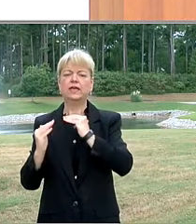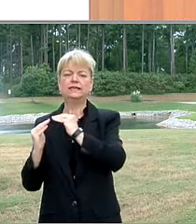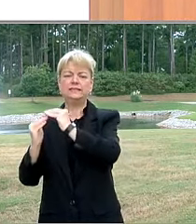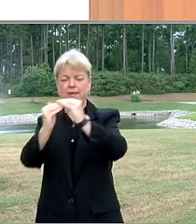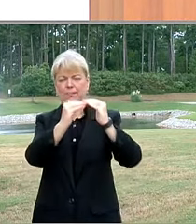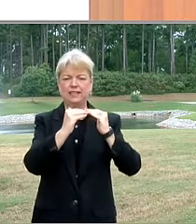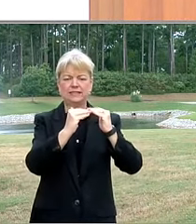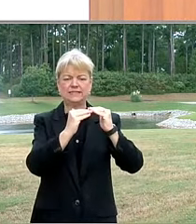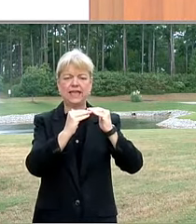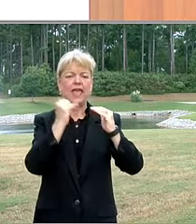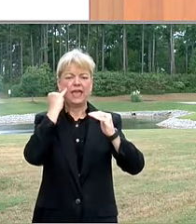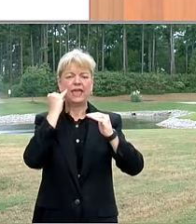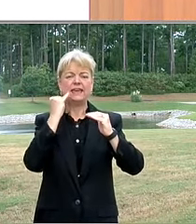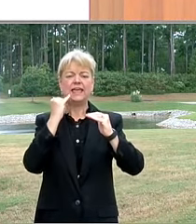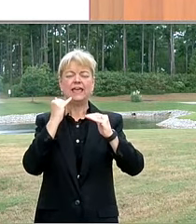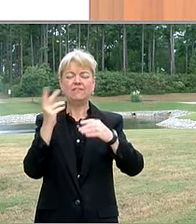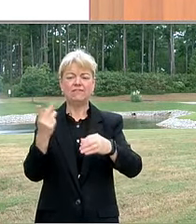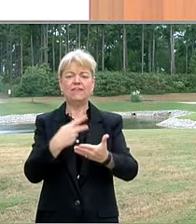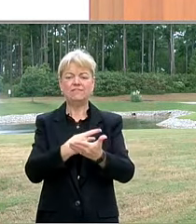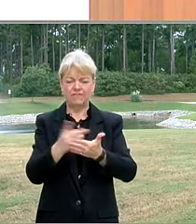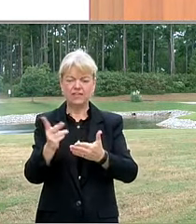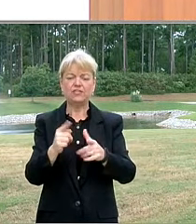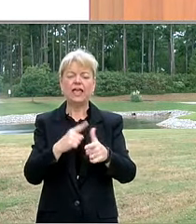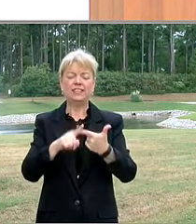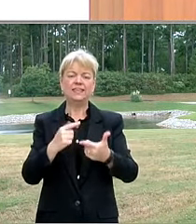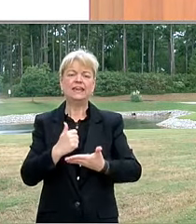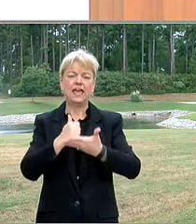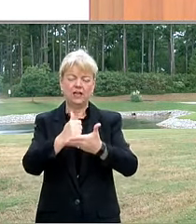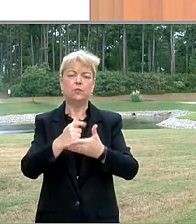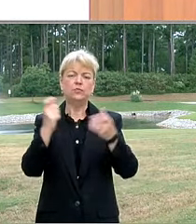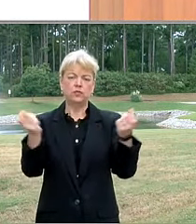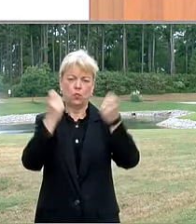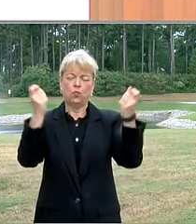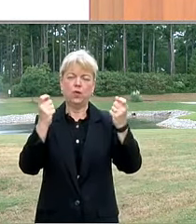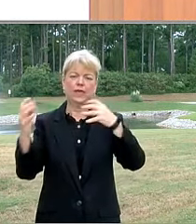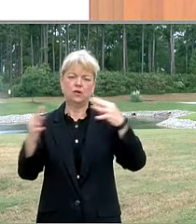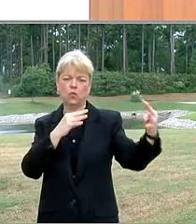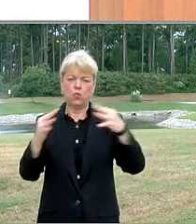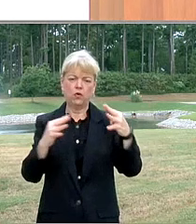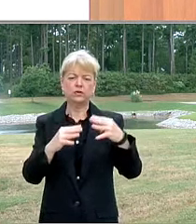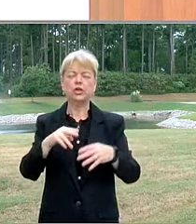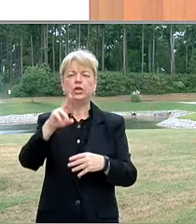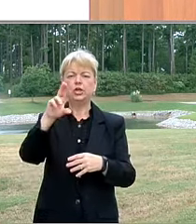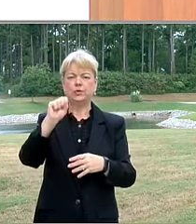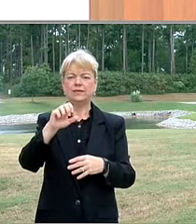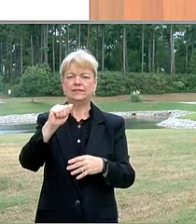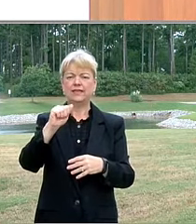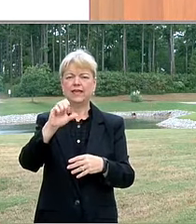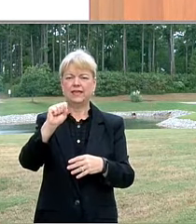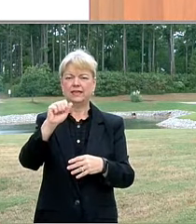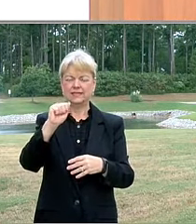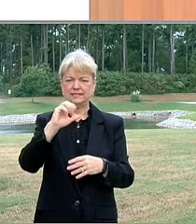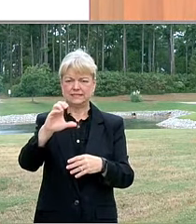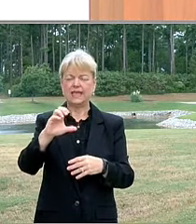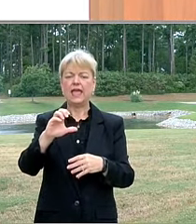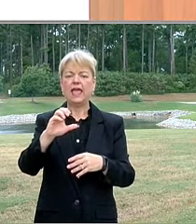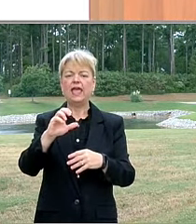that fails, it helps us win wars. As you heard earlier, USASAC is tasked with building partner